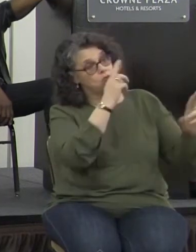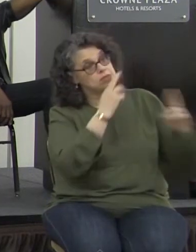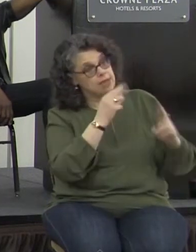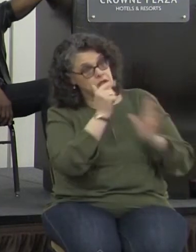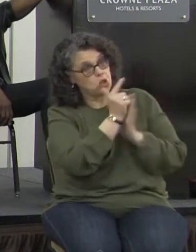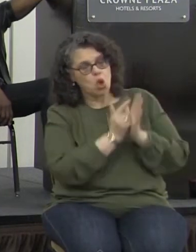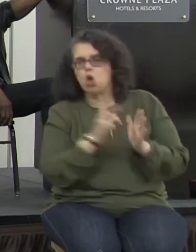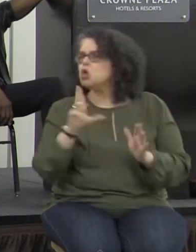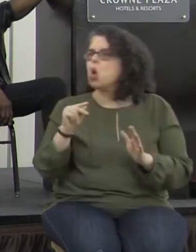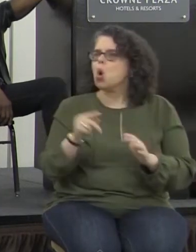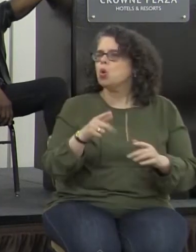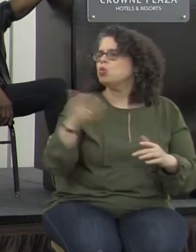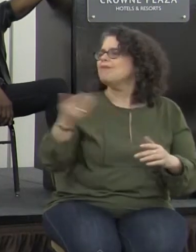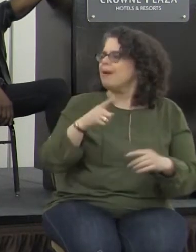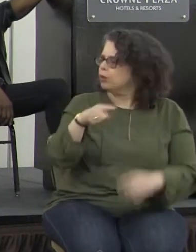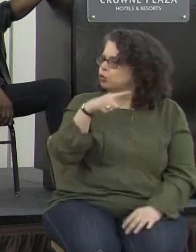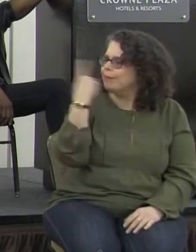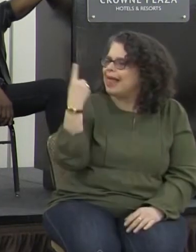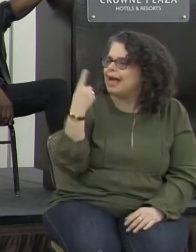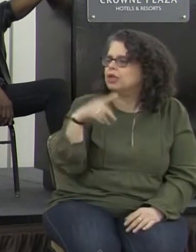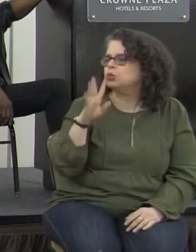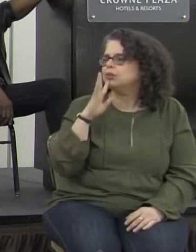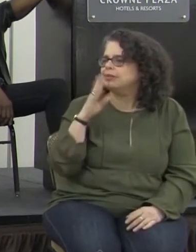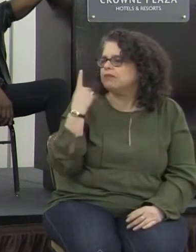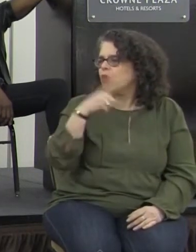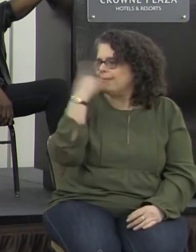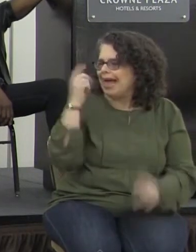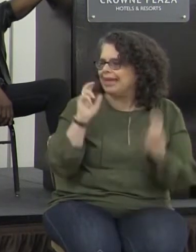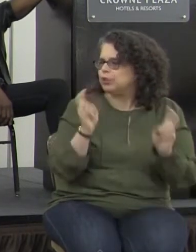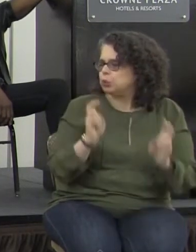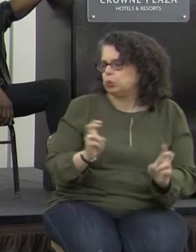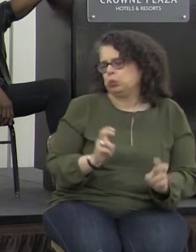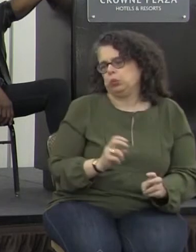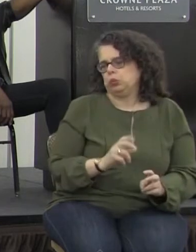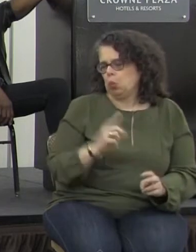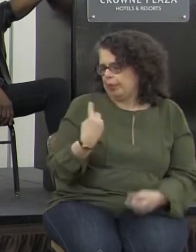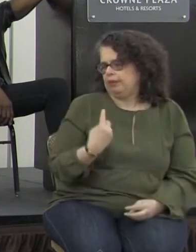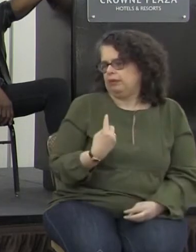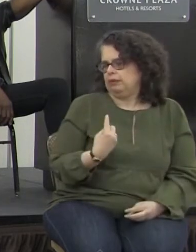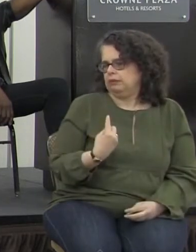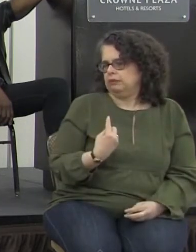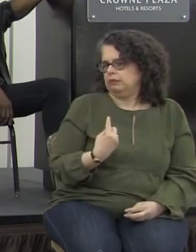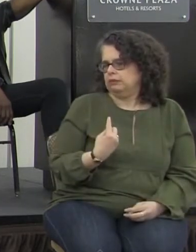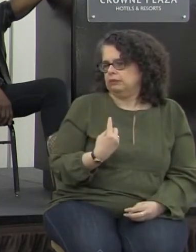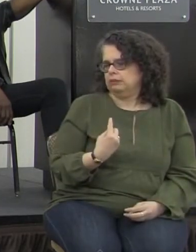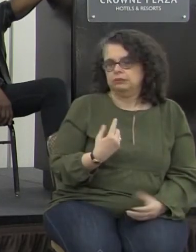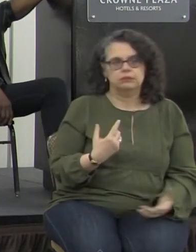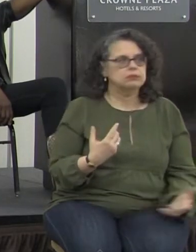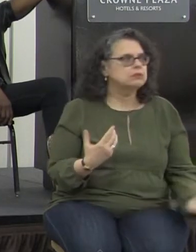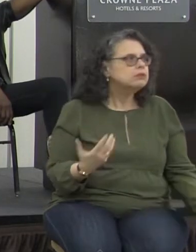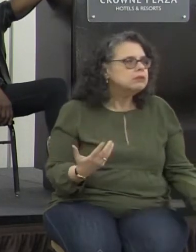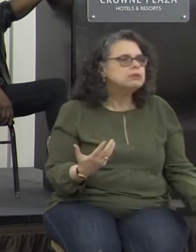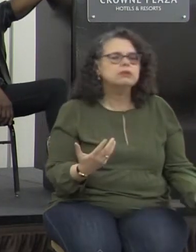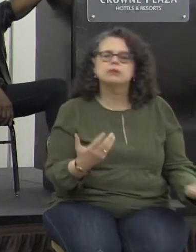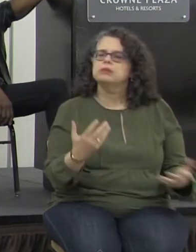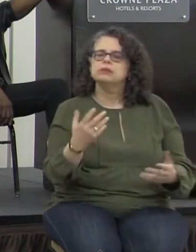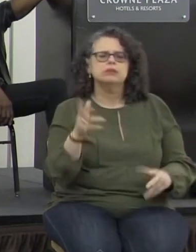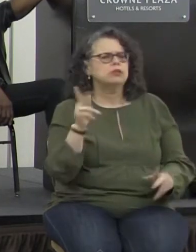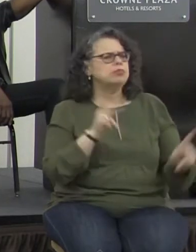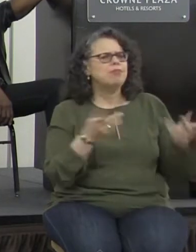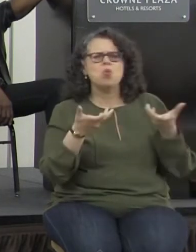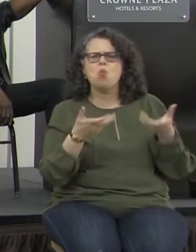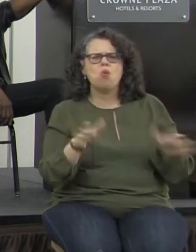was like, no, you were invited because you were black, and you will speak on the black issues and the black issues only. And, so yeah, people don't